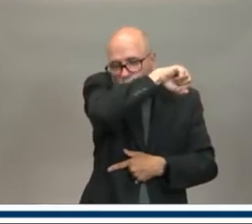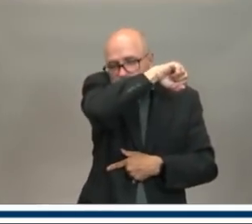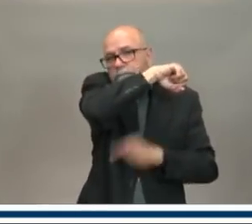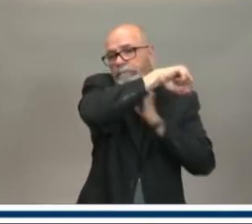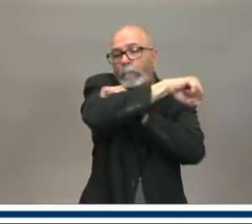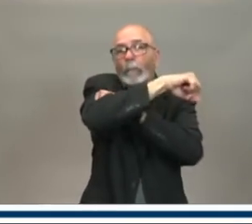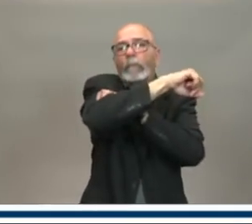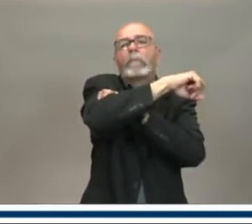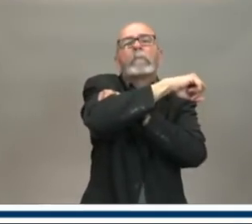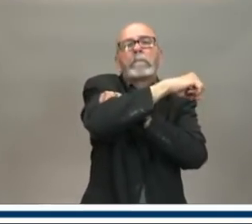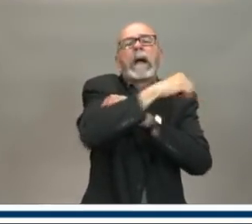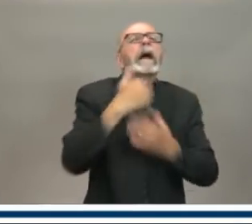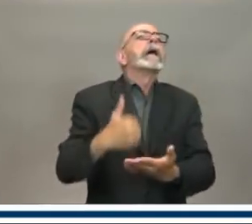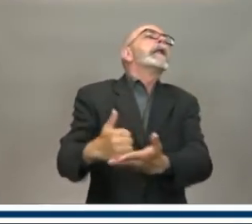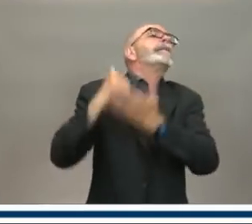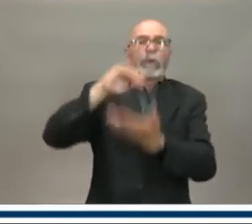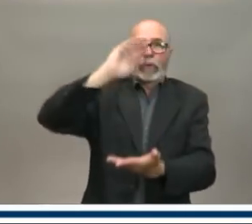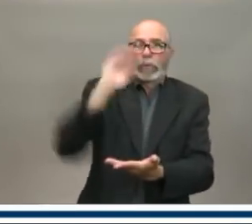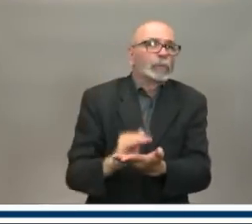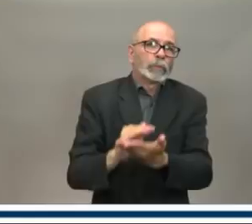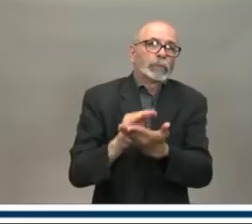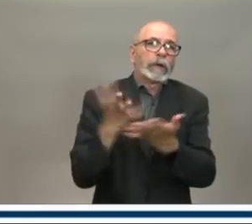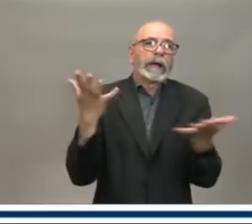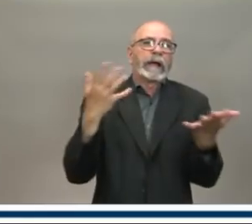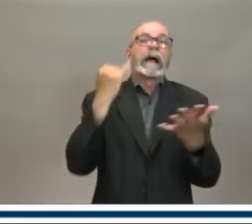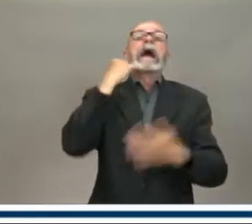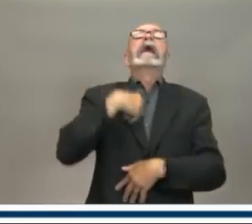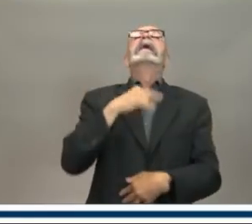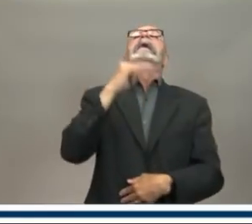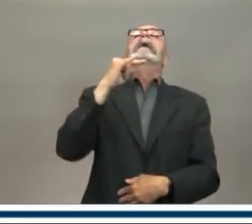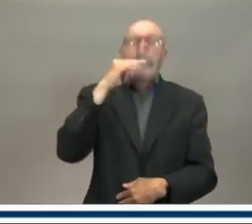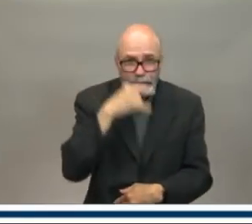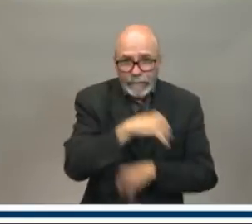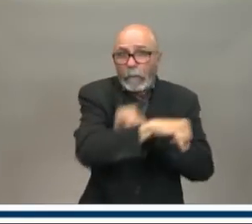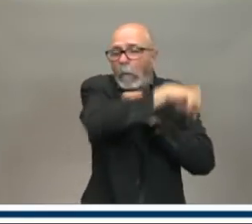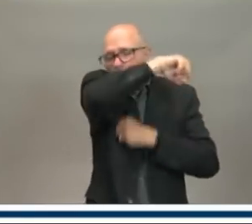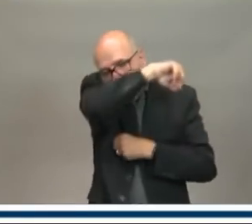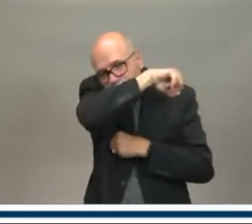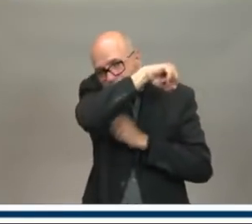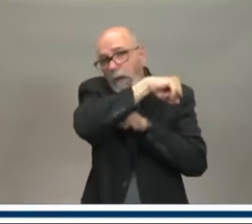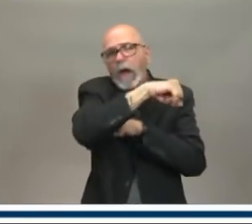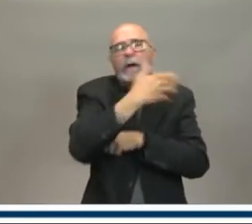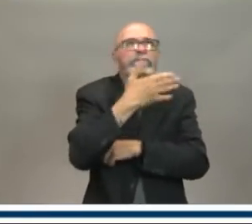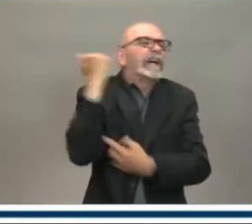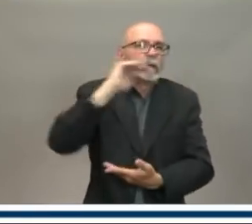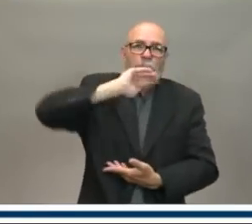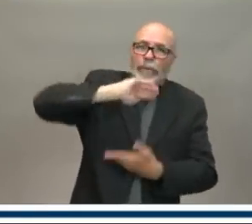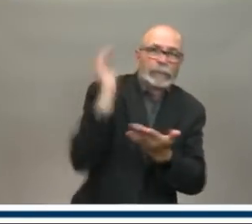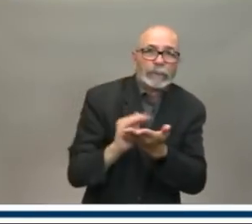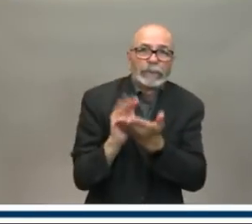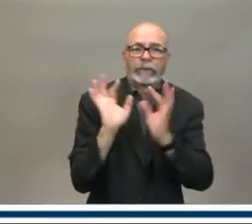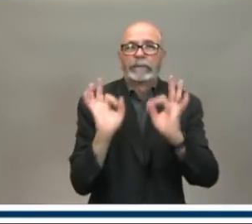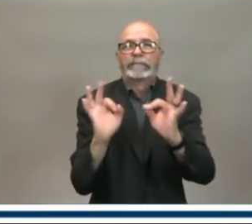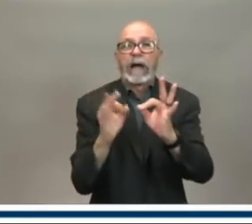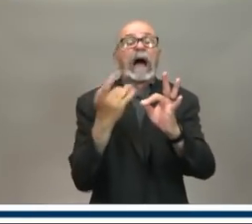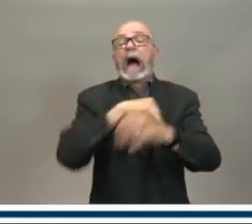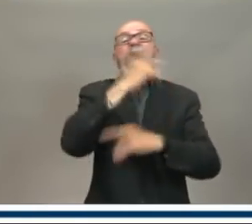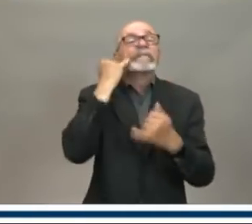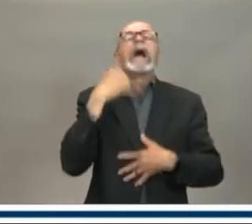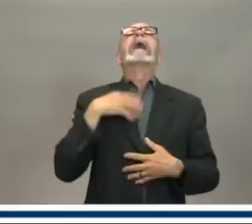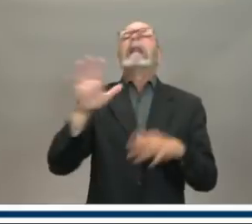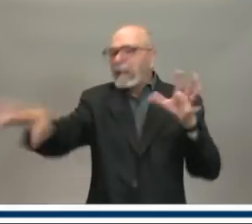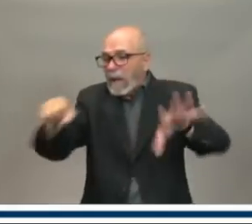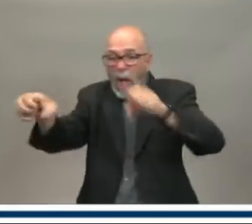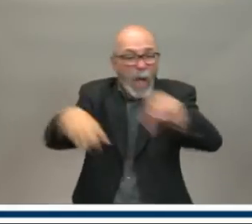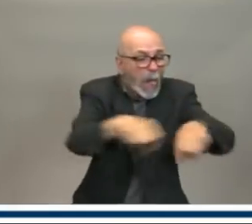prevent the virus from spreading around. Not touching your face, especially if you have unwashed hands, because that's how we infect ourselves. We